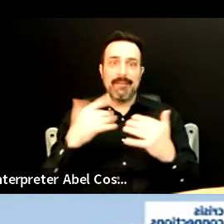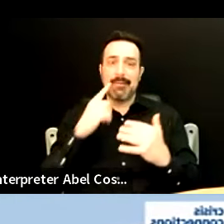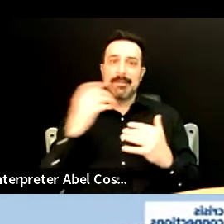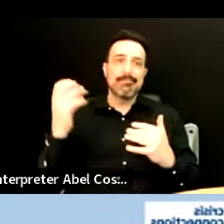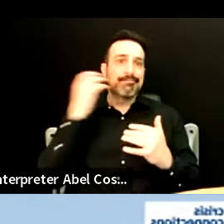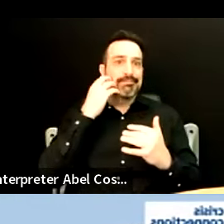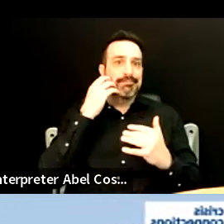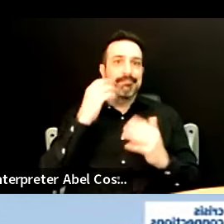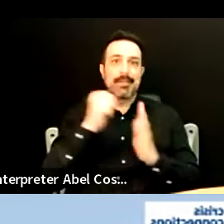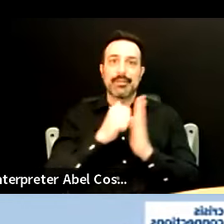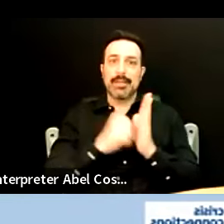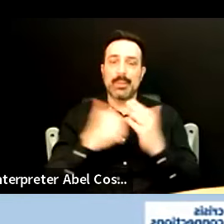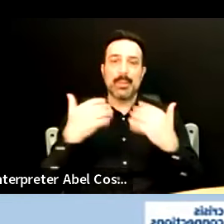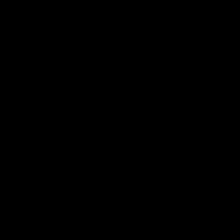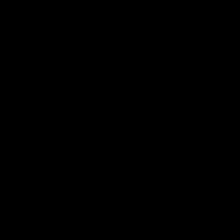jam-packed agenda.